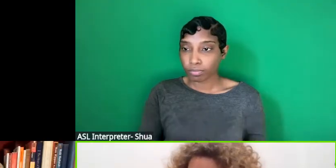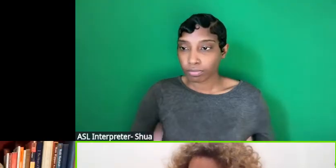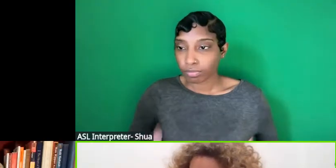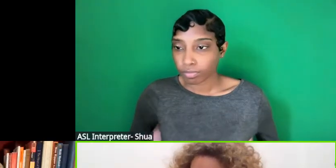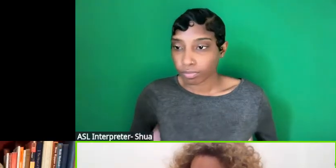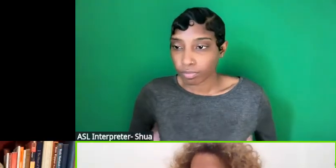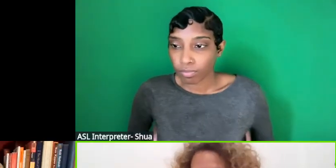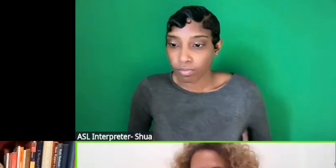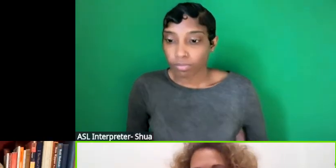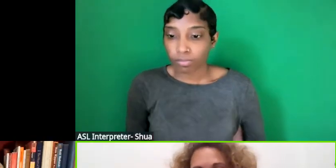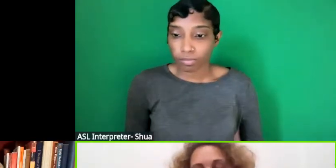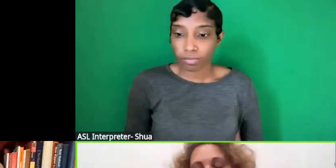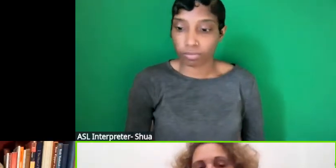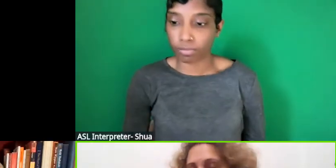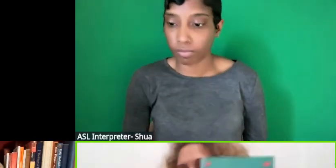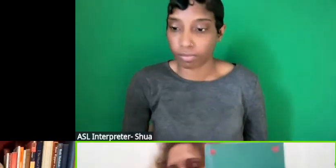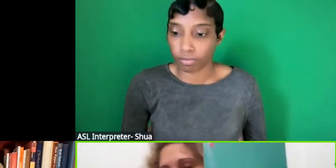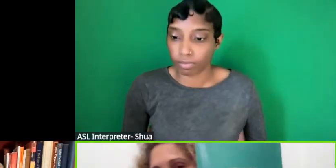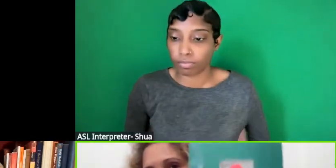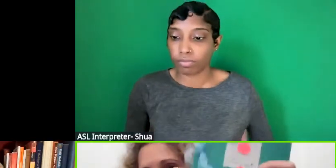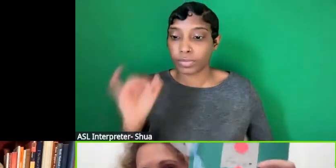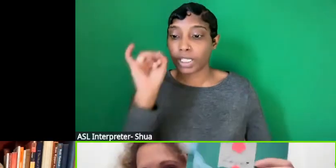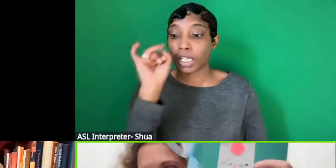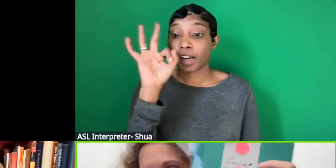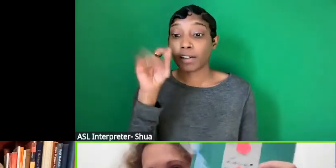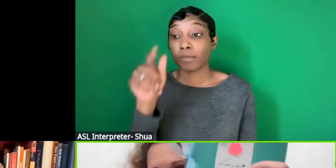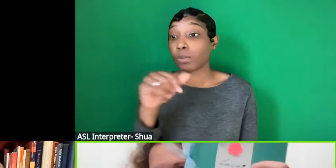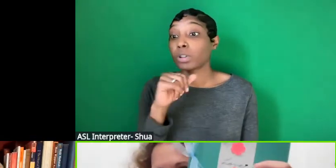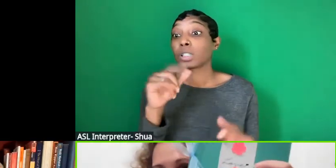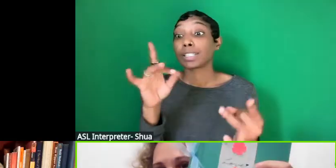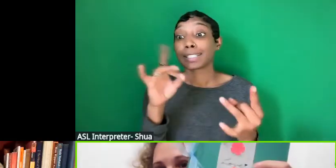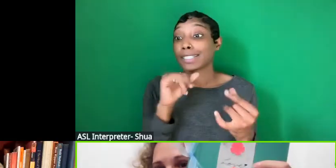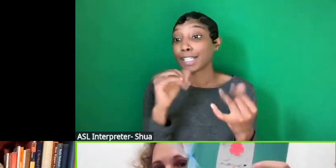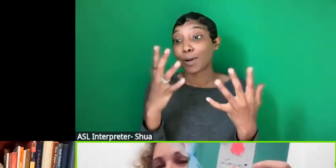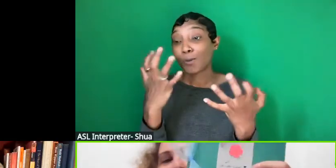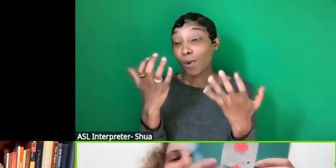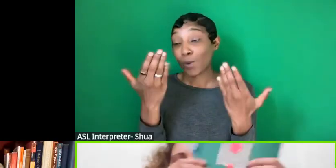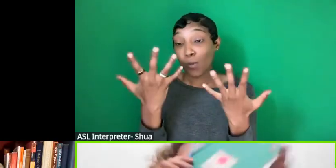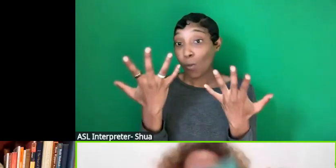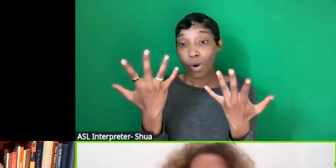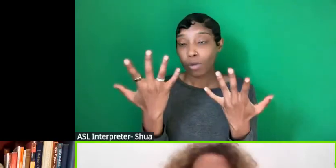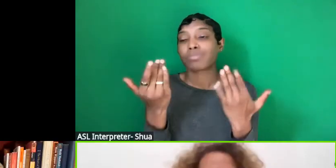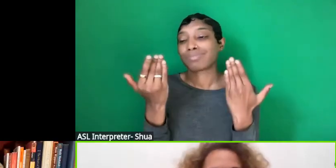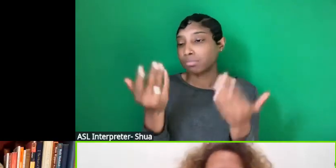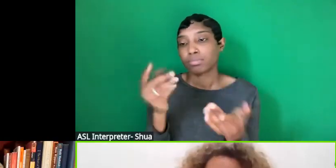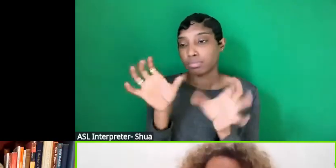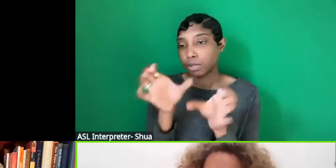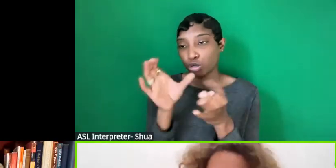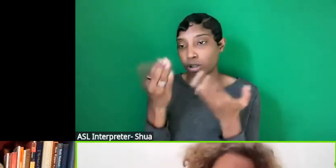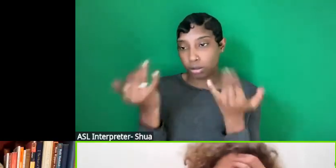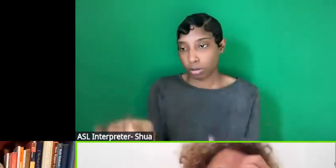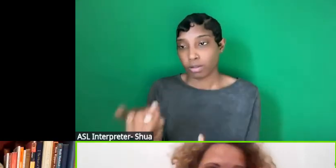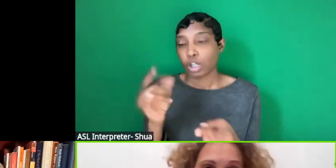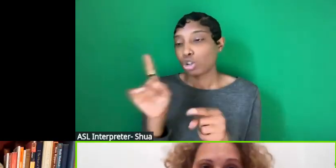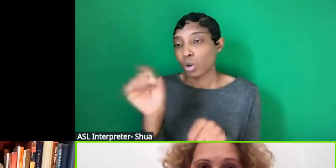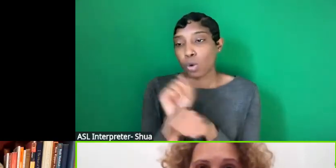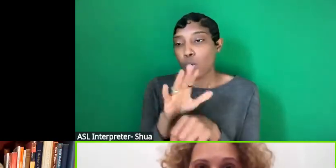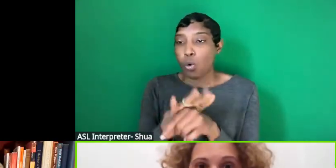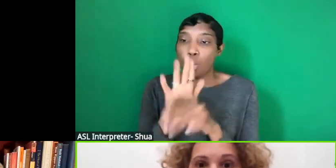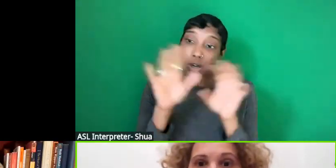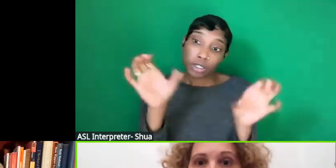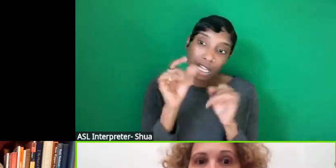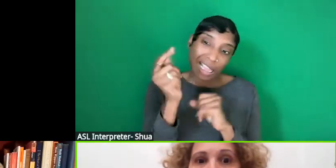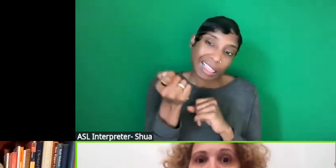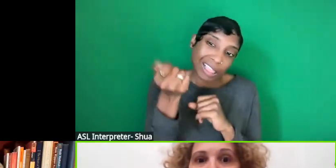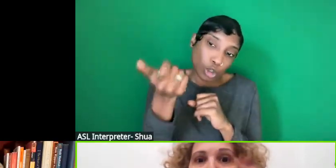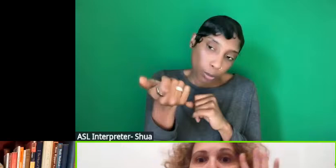Then if you did want to wait, then you don't do that part now, basically. Okay, so you can work on the embellishments a little